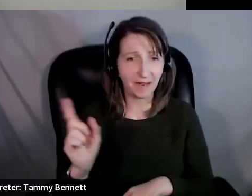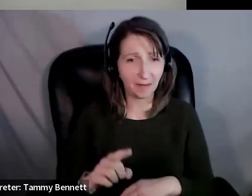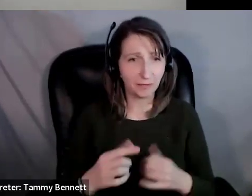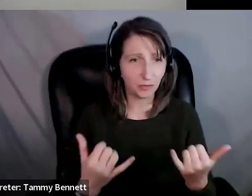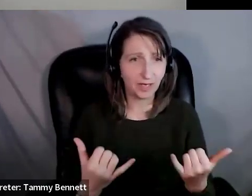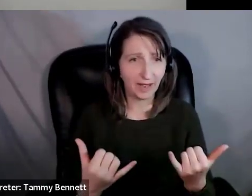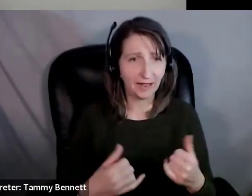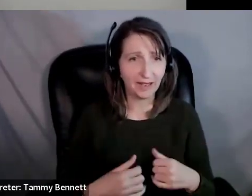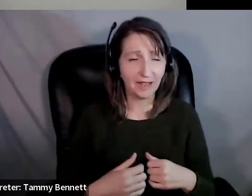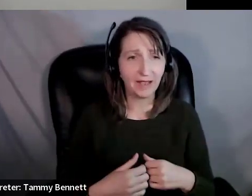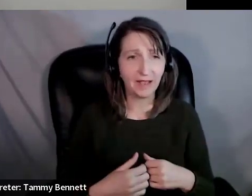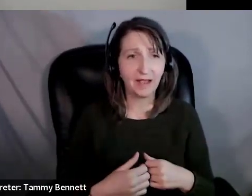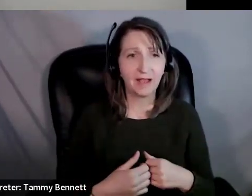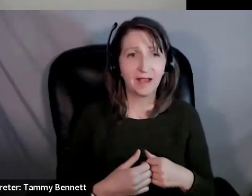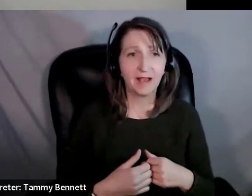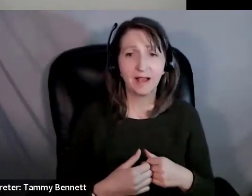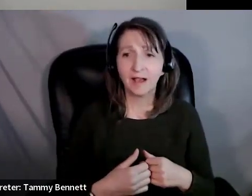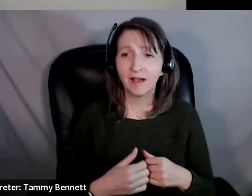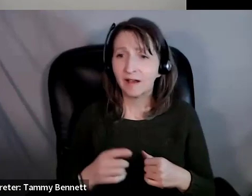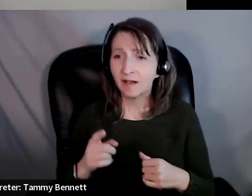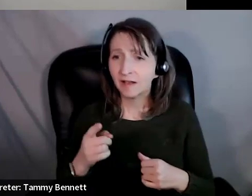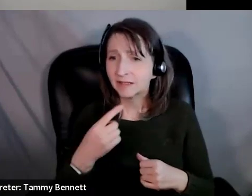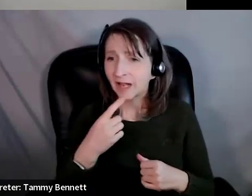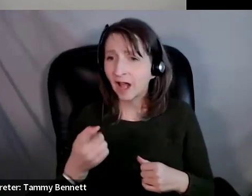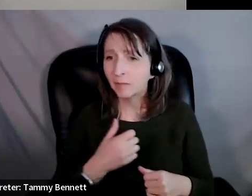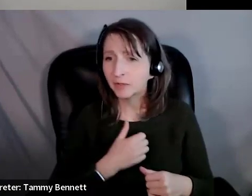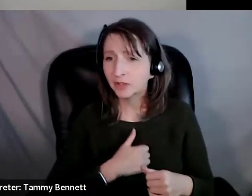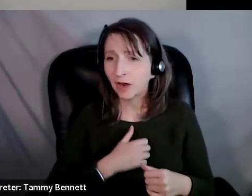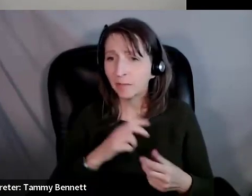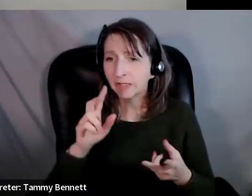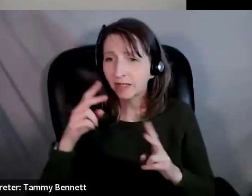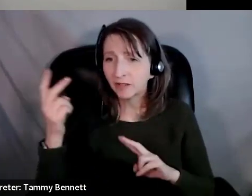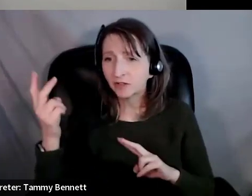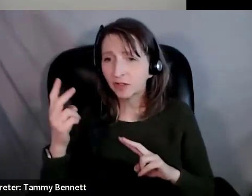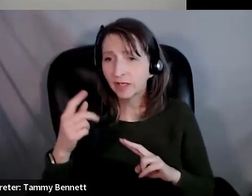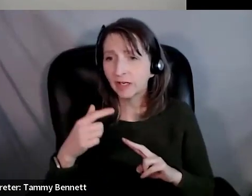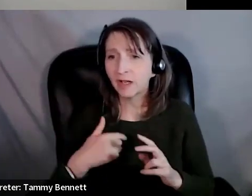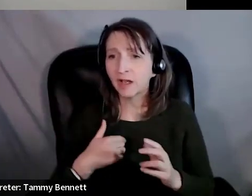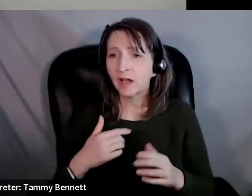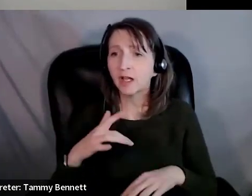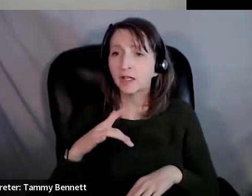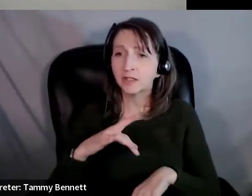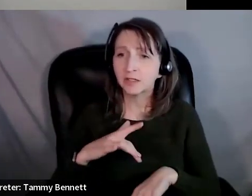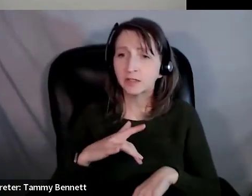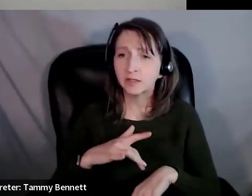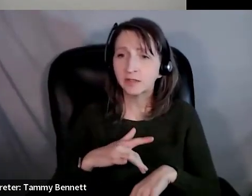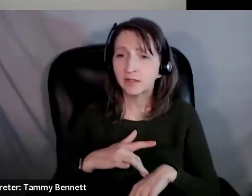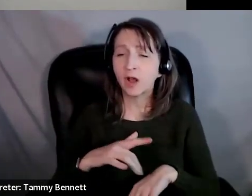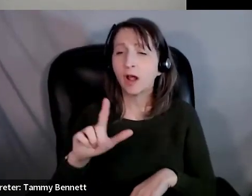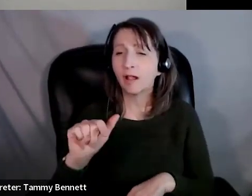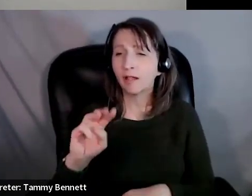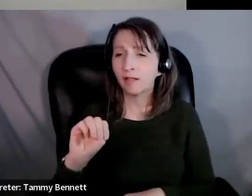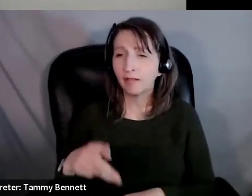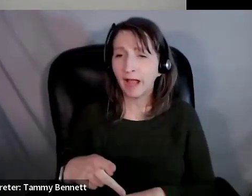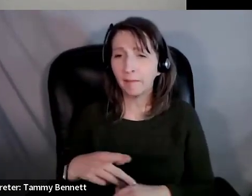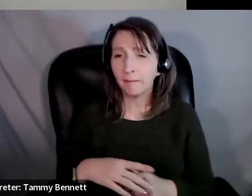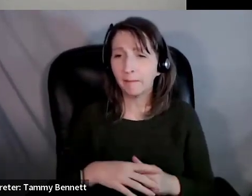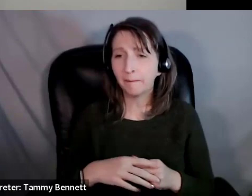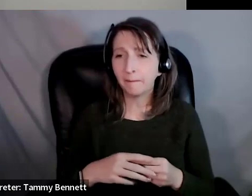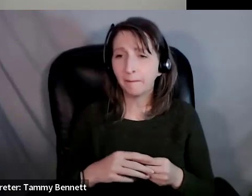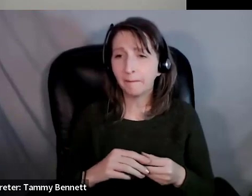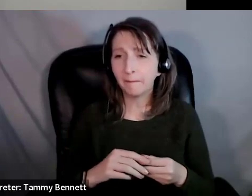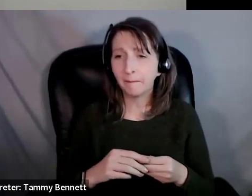I am sorry. I missed it and more recommended you to touch our lamp. Oh, um, so lamp. Um,